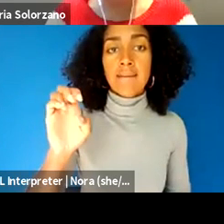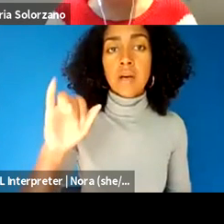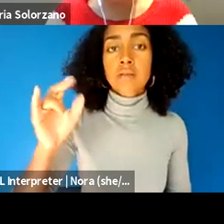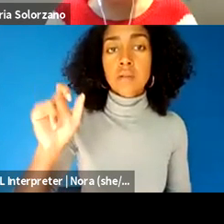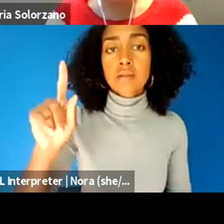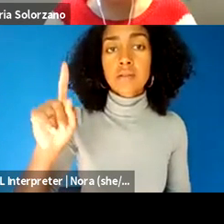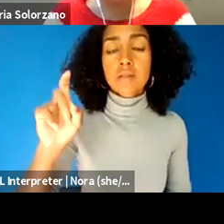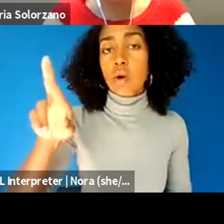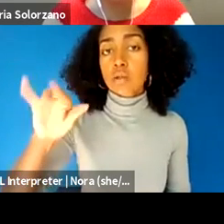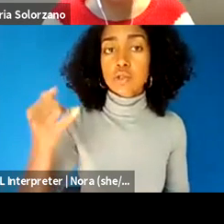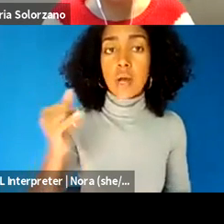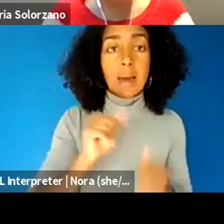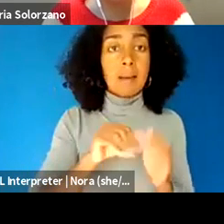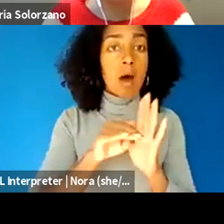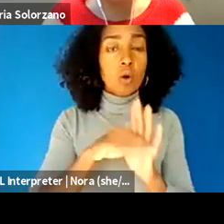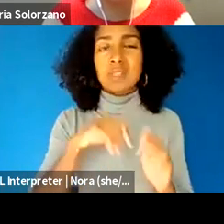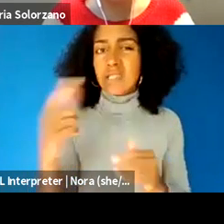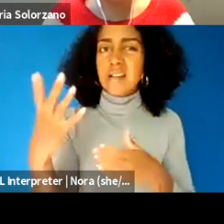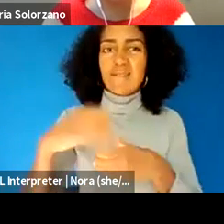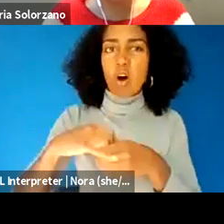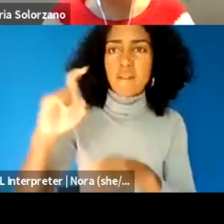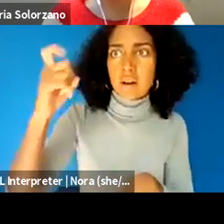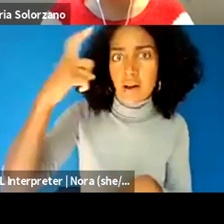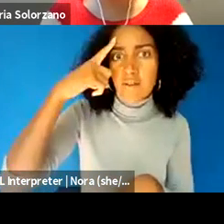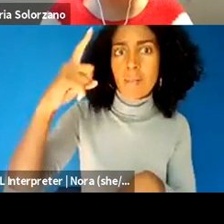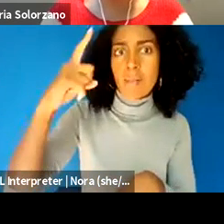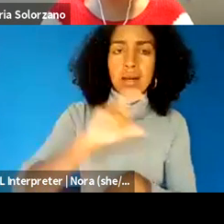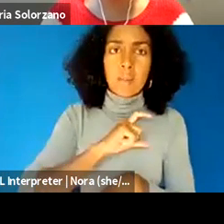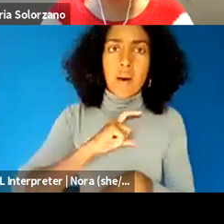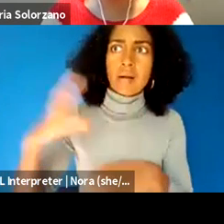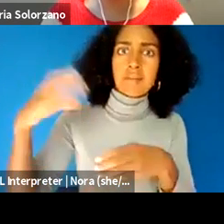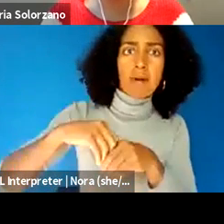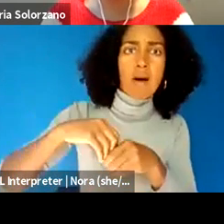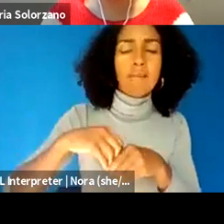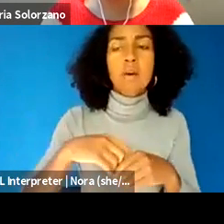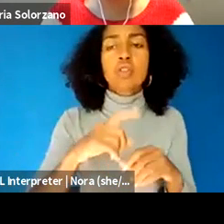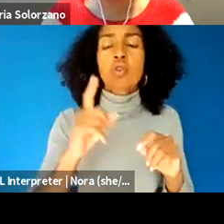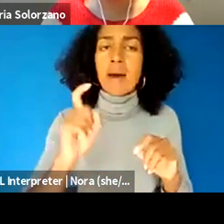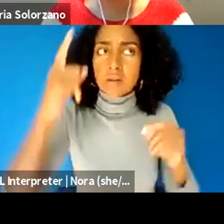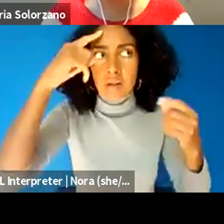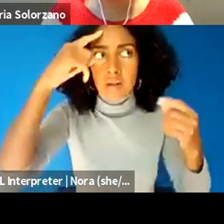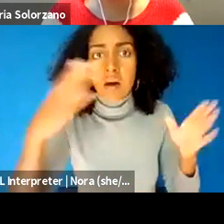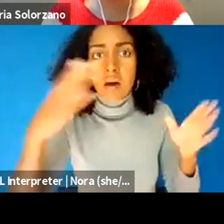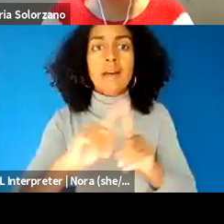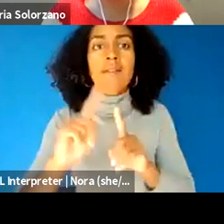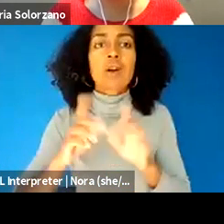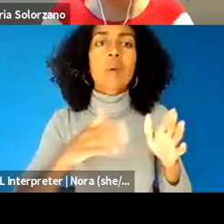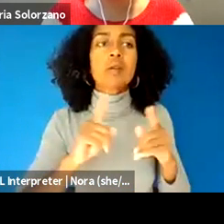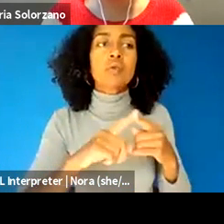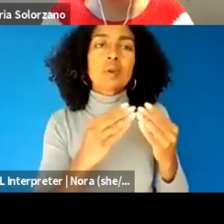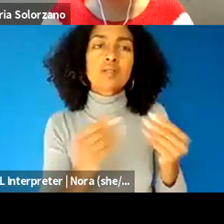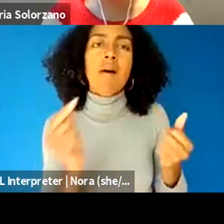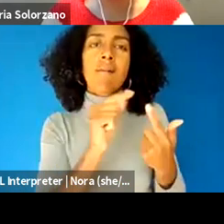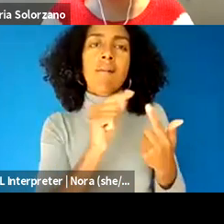doesn't involve the carceral state, or just being open to different ways of resolving some of these issues